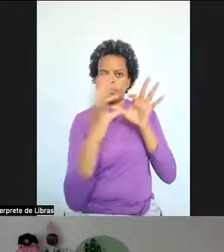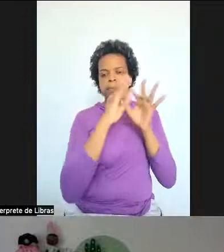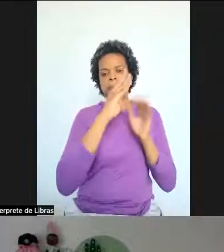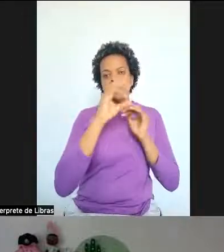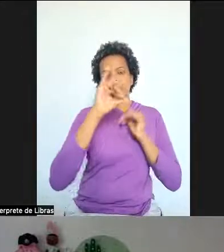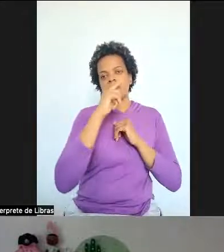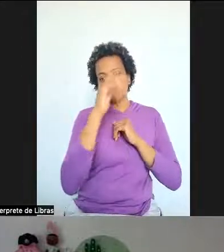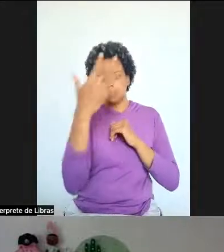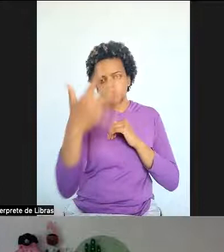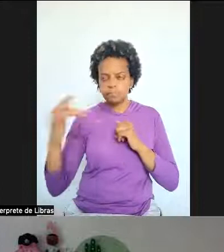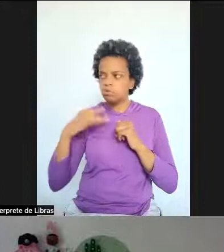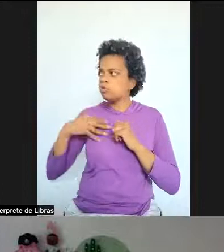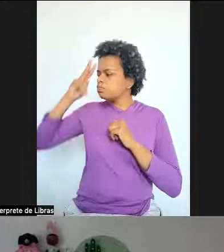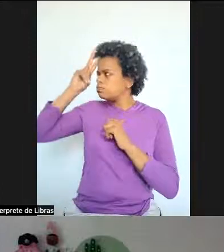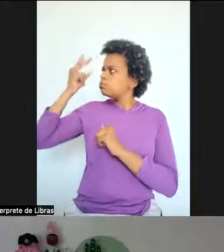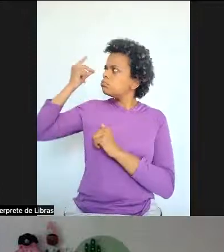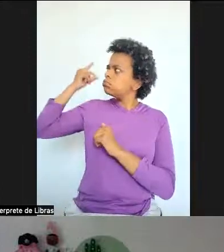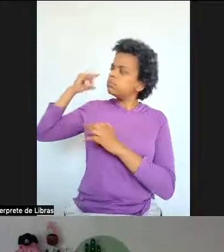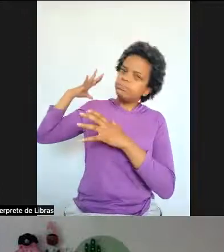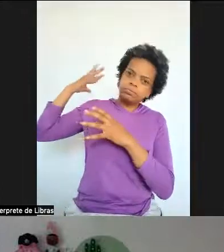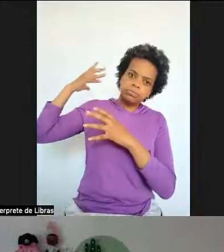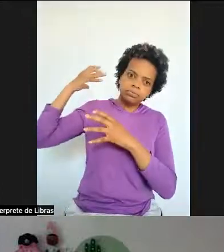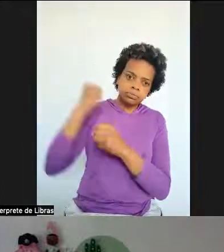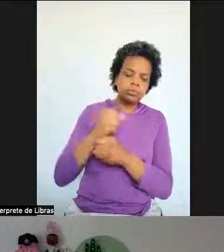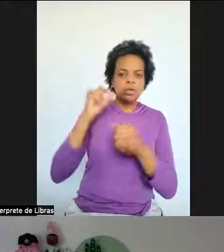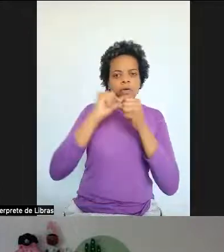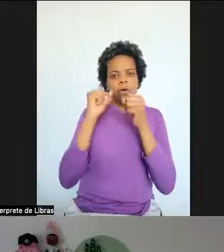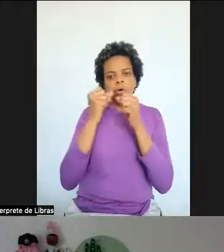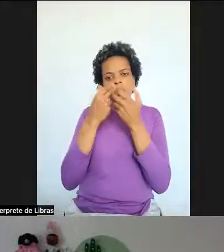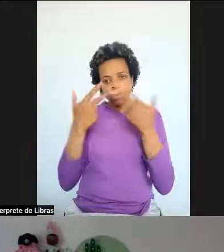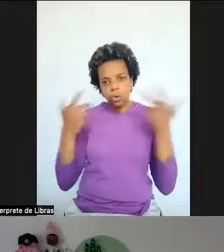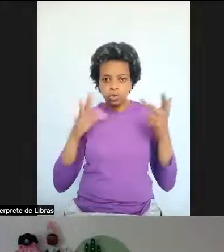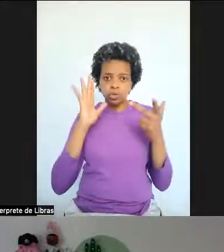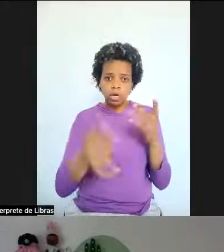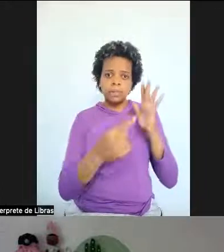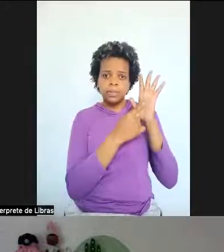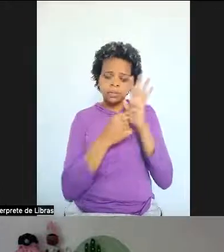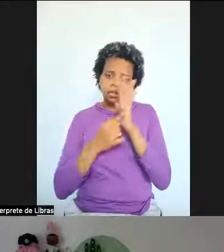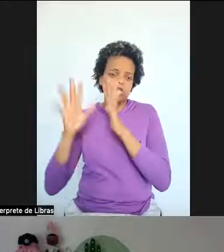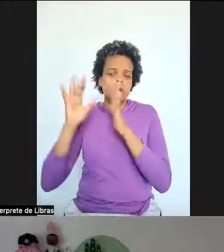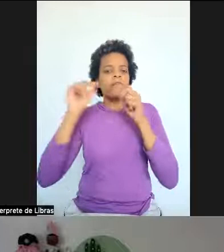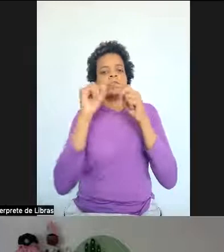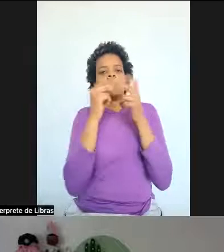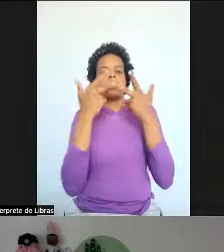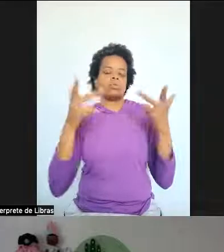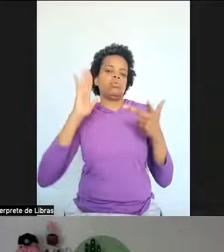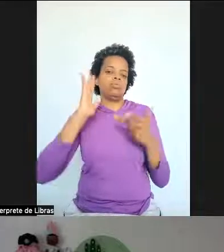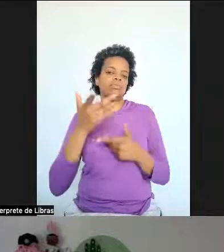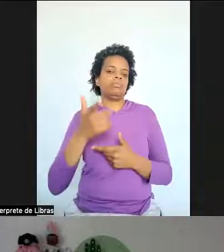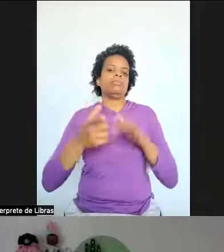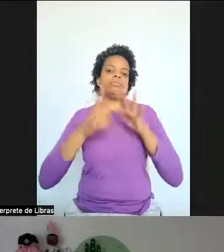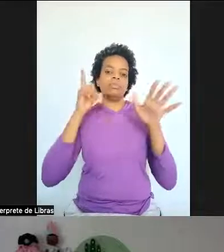Biomar network projects have been developing actions in all the axes that are being presented here